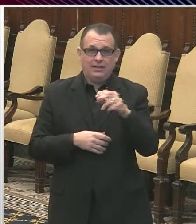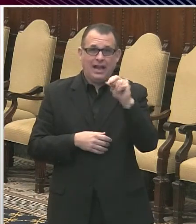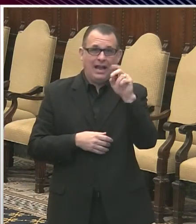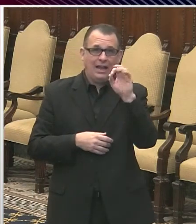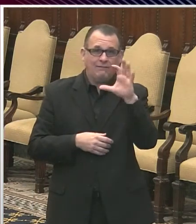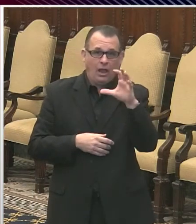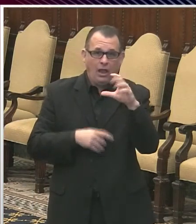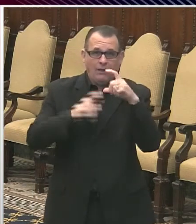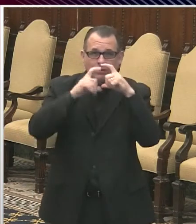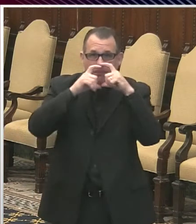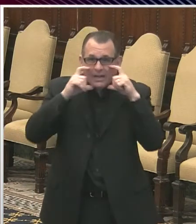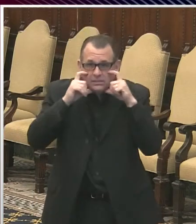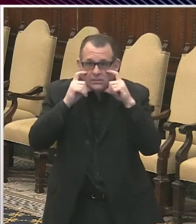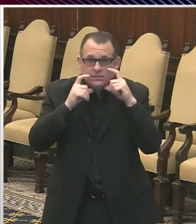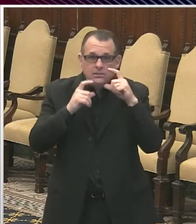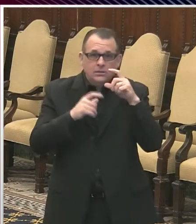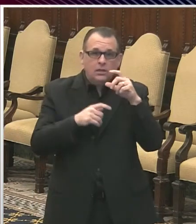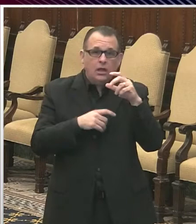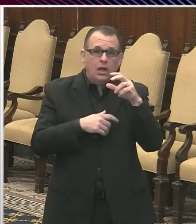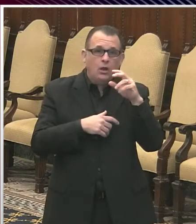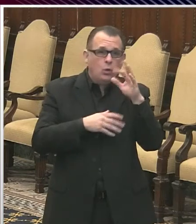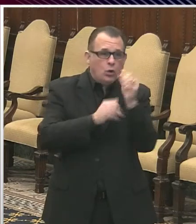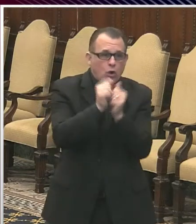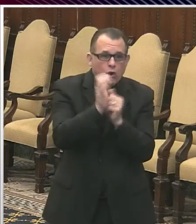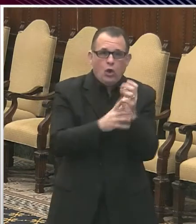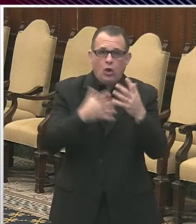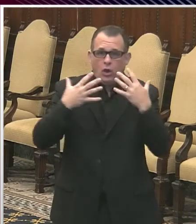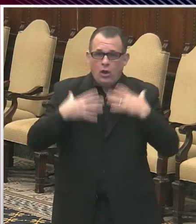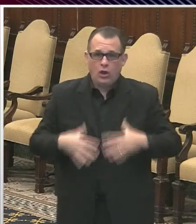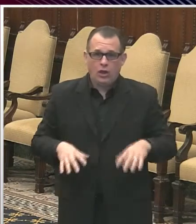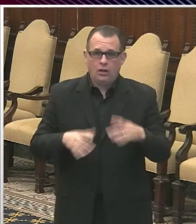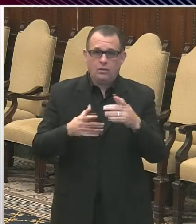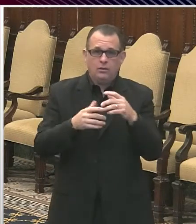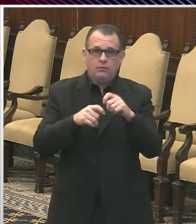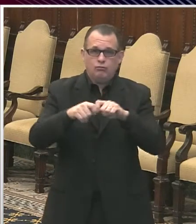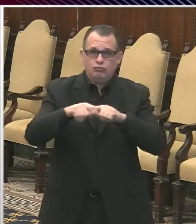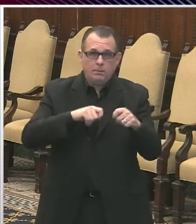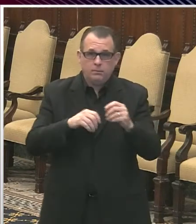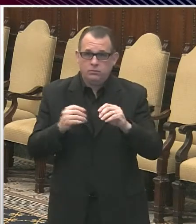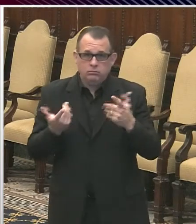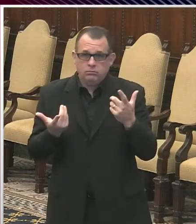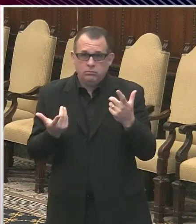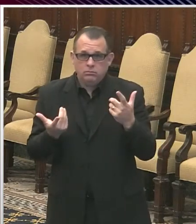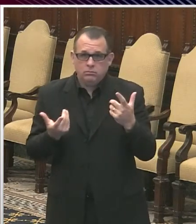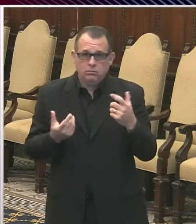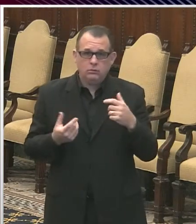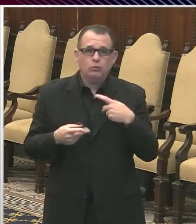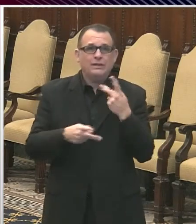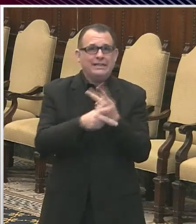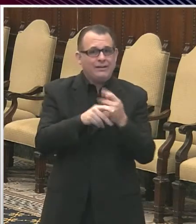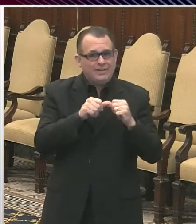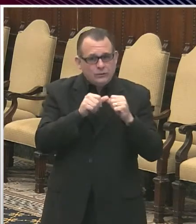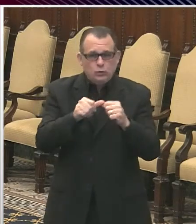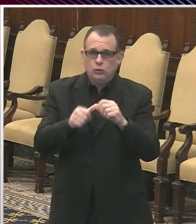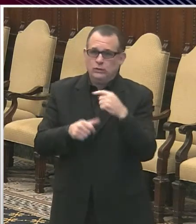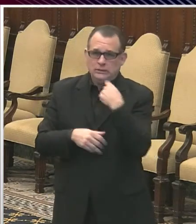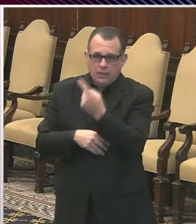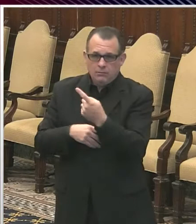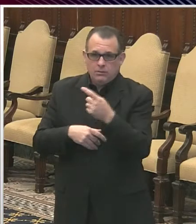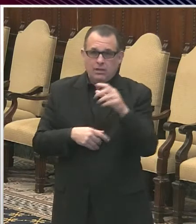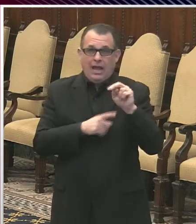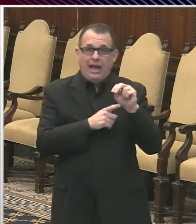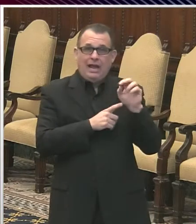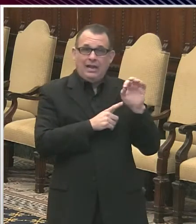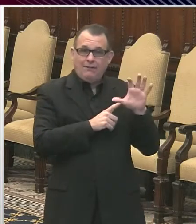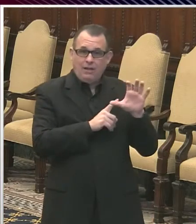masks, and gloves that won't pierce, so they're not given masks? So we have consistently said that N95 masks are going